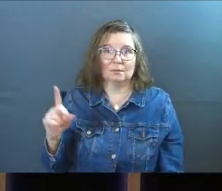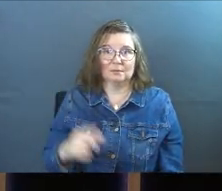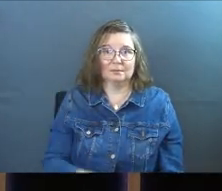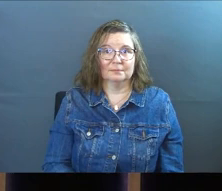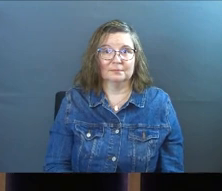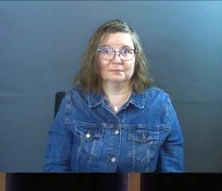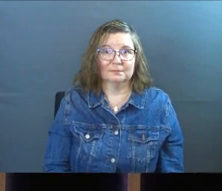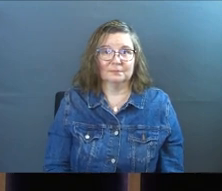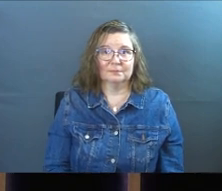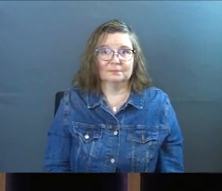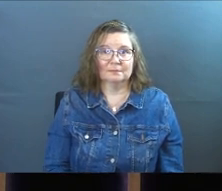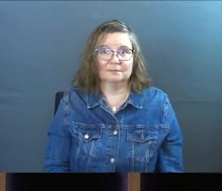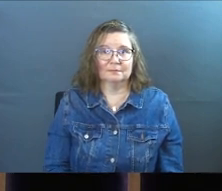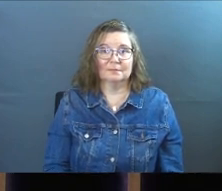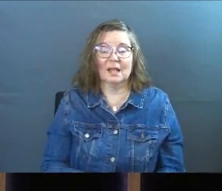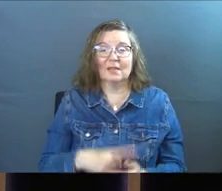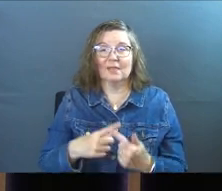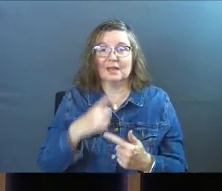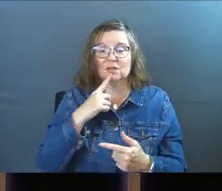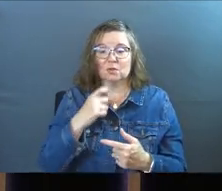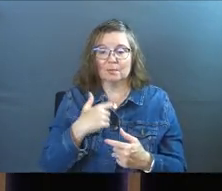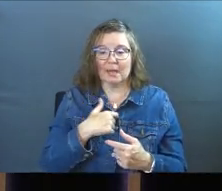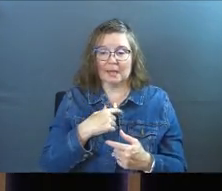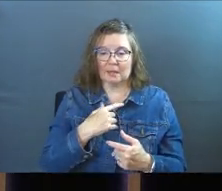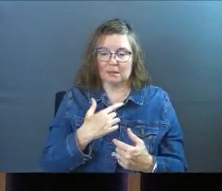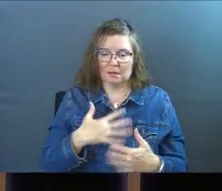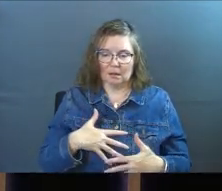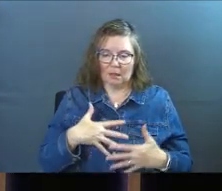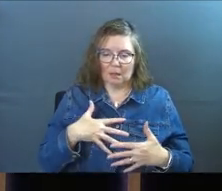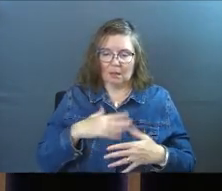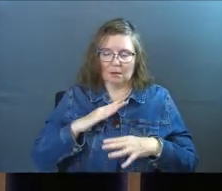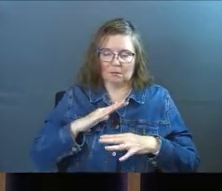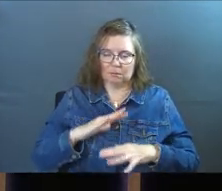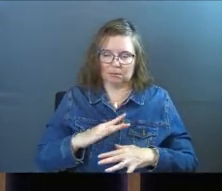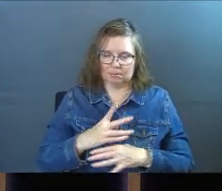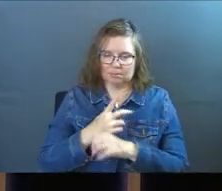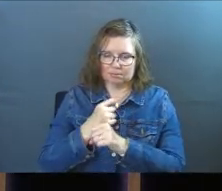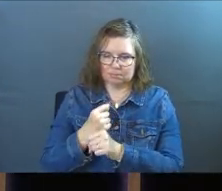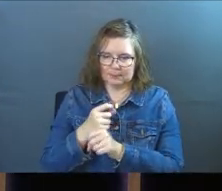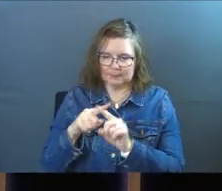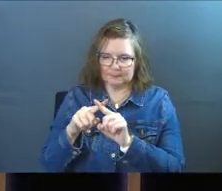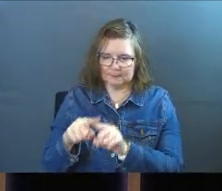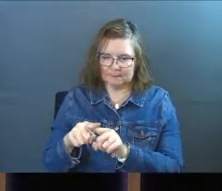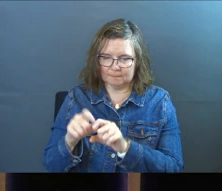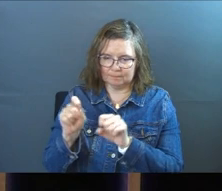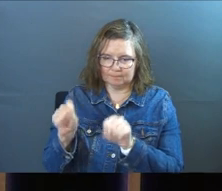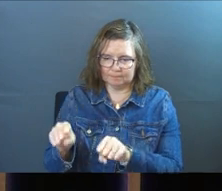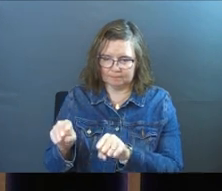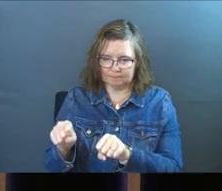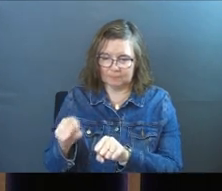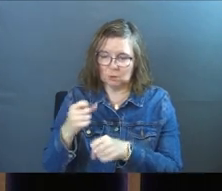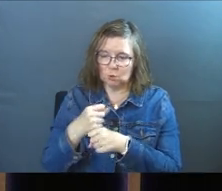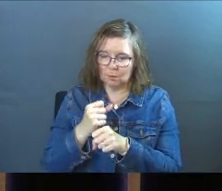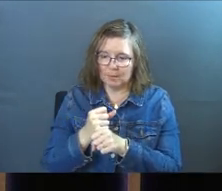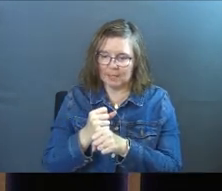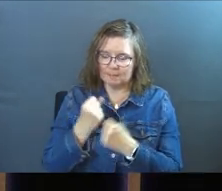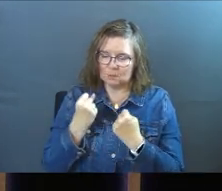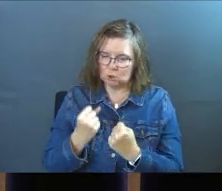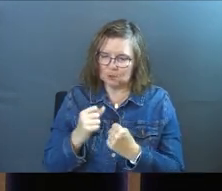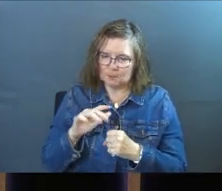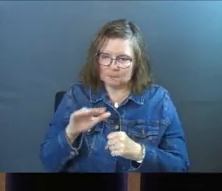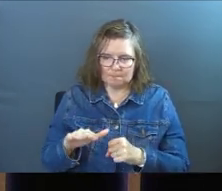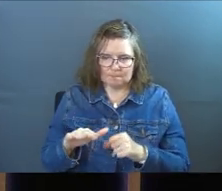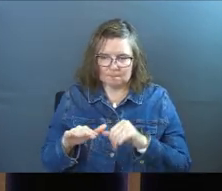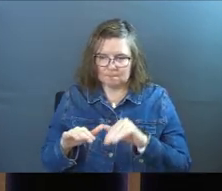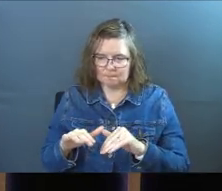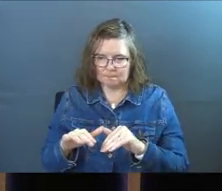that. And then he says, you make me sure-footed. Now this is a weird one. He says, you make me sure-footed.